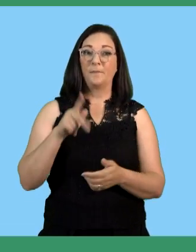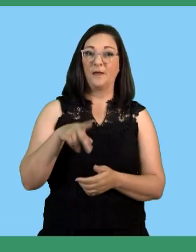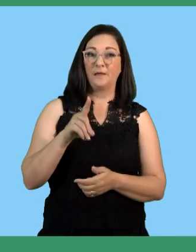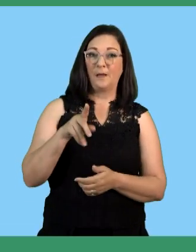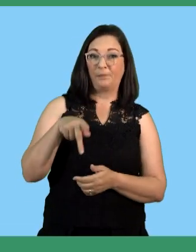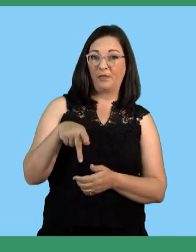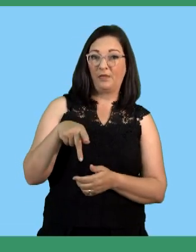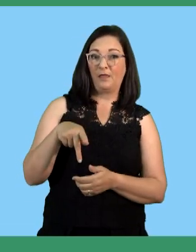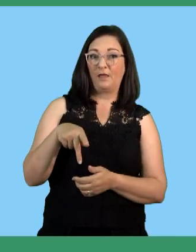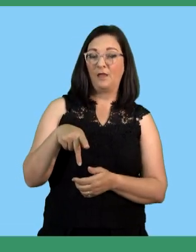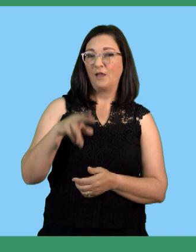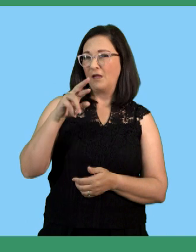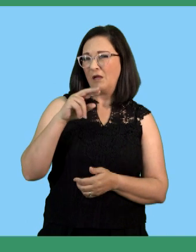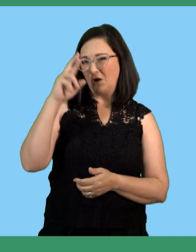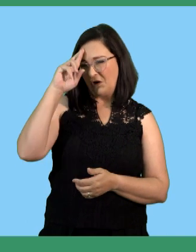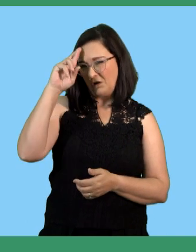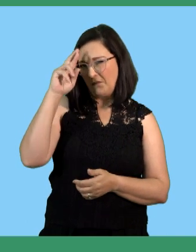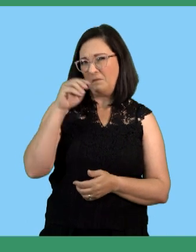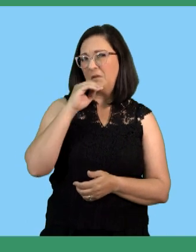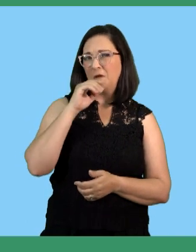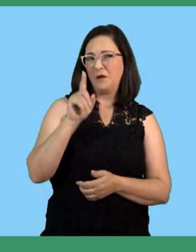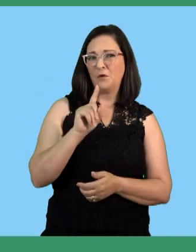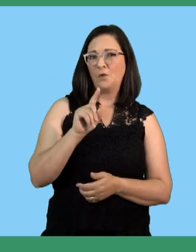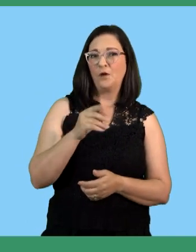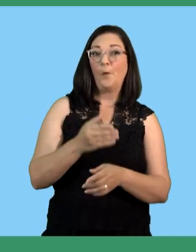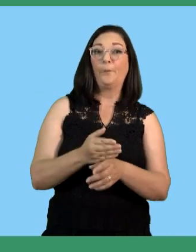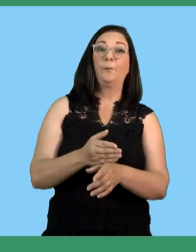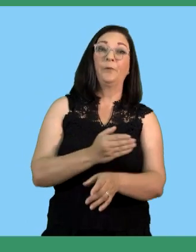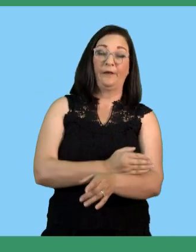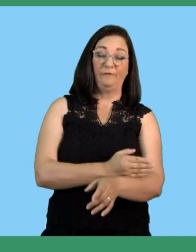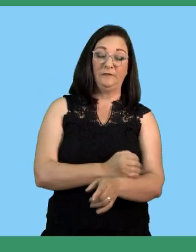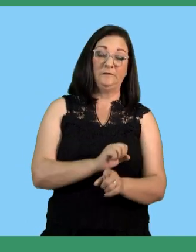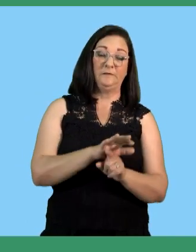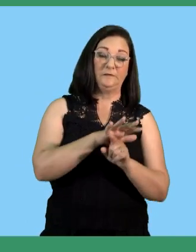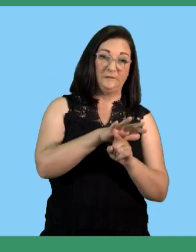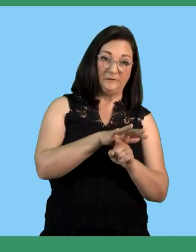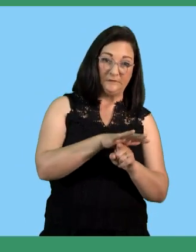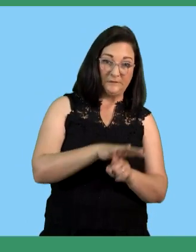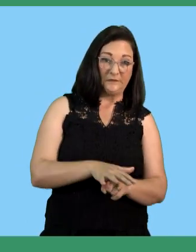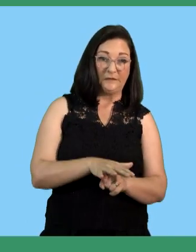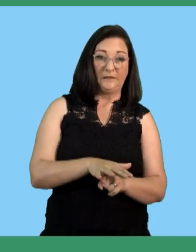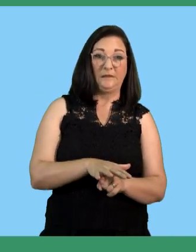qualified PDPs. What are PDP? Do not forget, we are looking at what? Previously